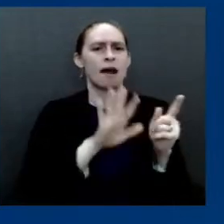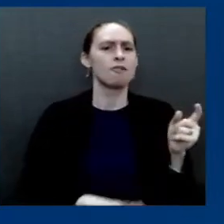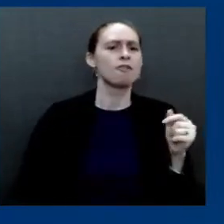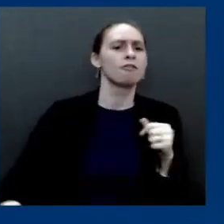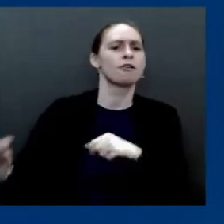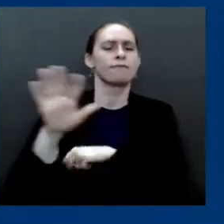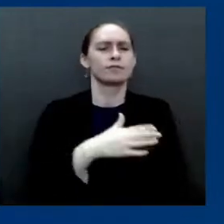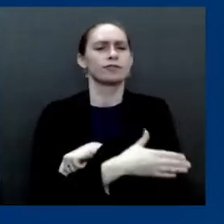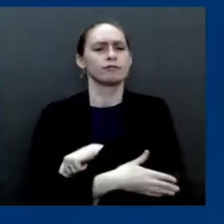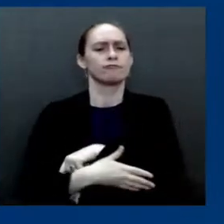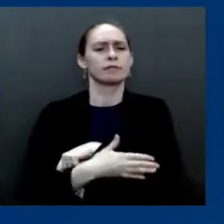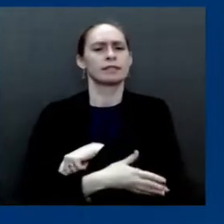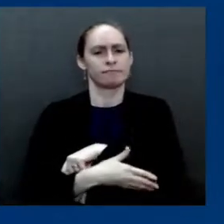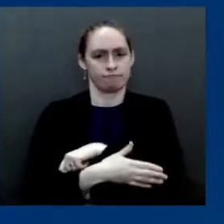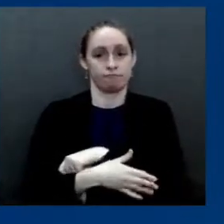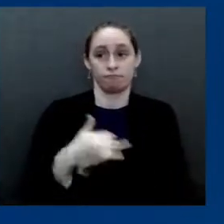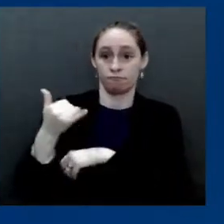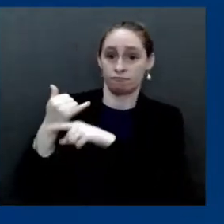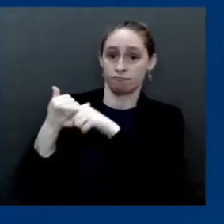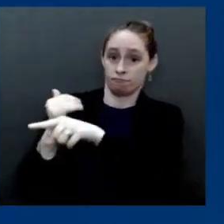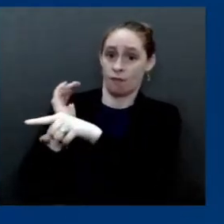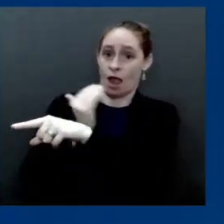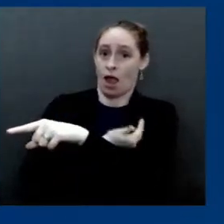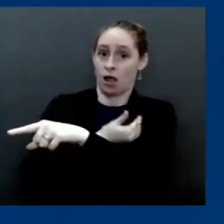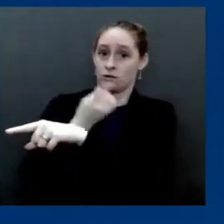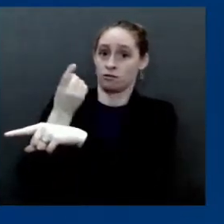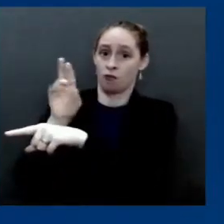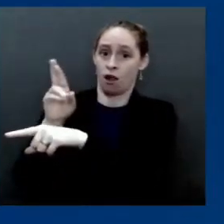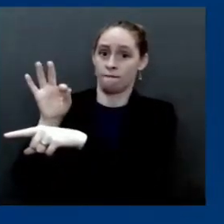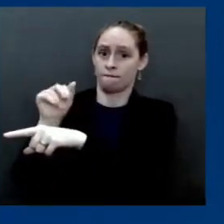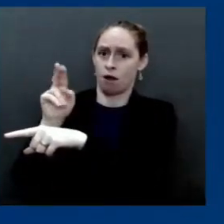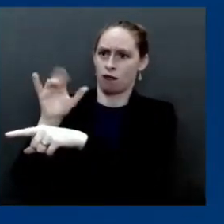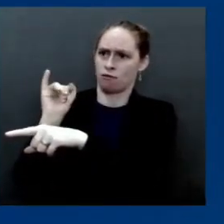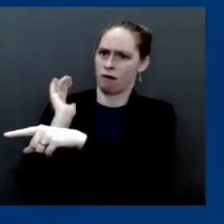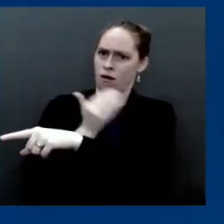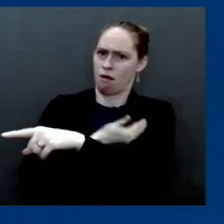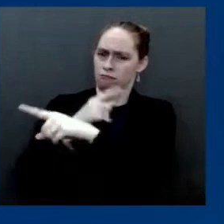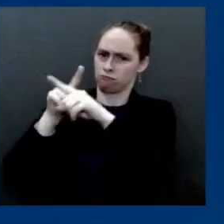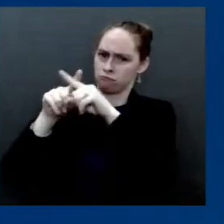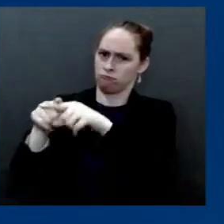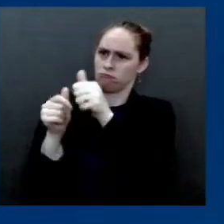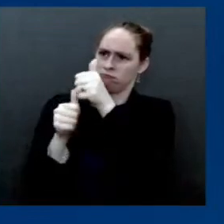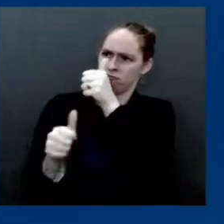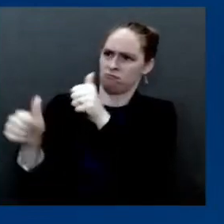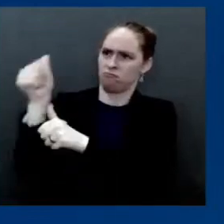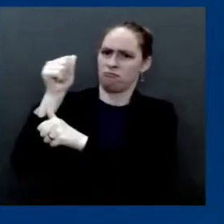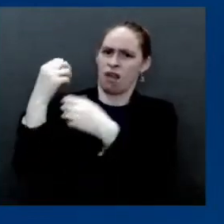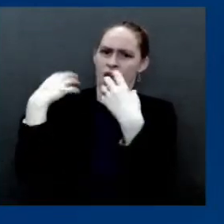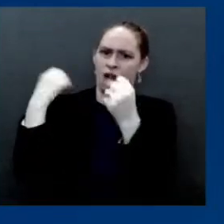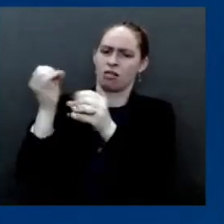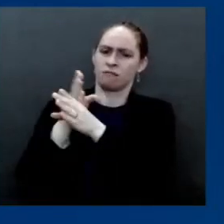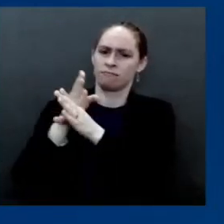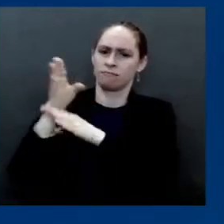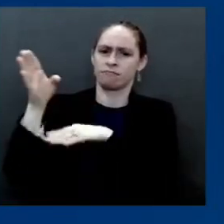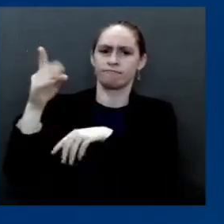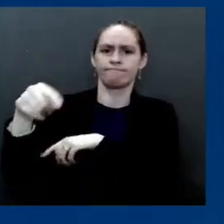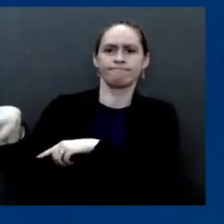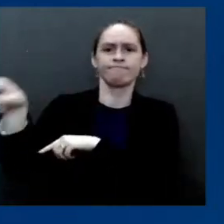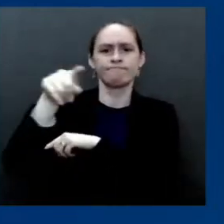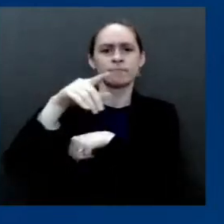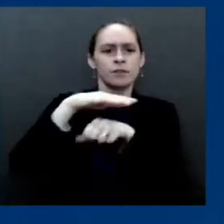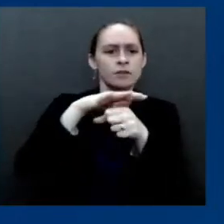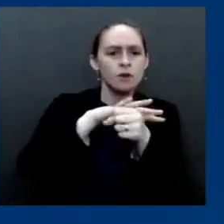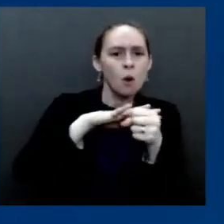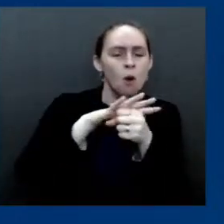professionals in the federal government, across state and local governments. They're doing their jobs. And this type of disinformation and these types of